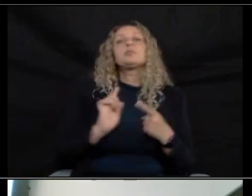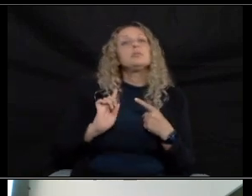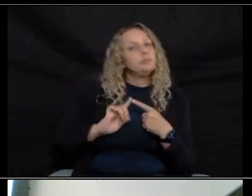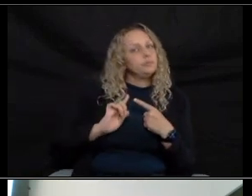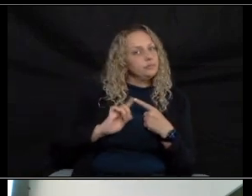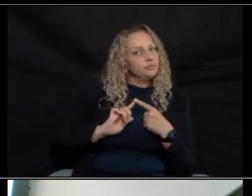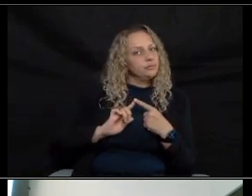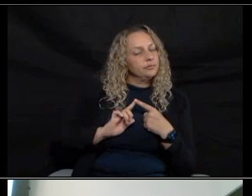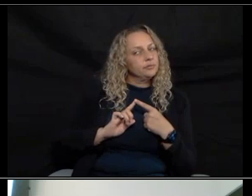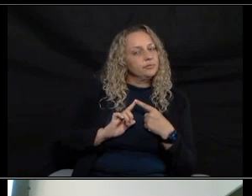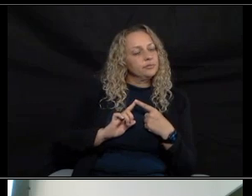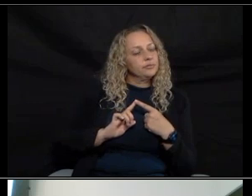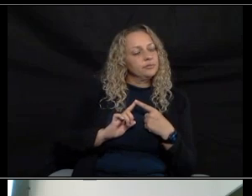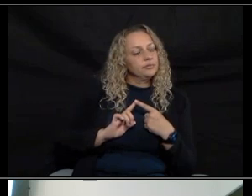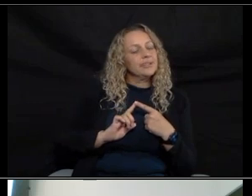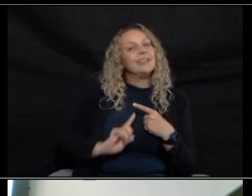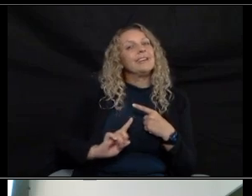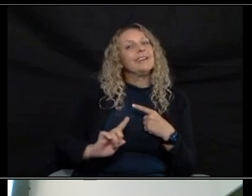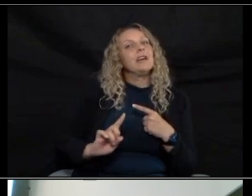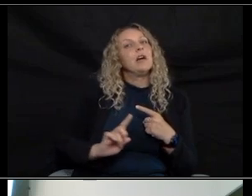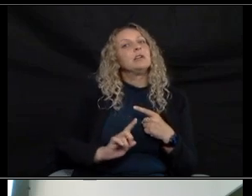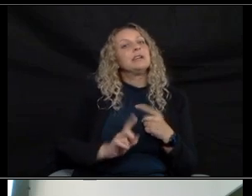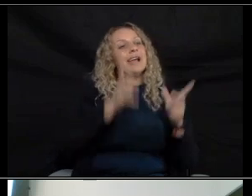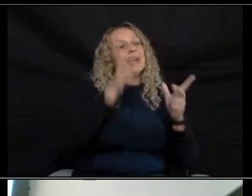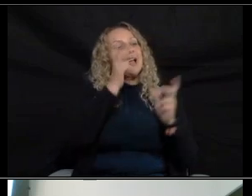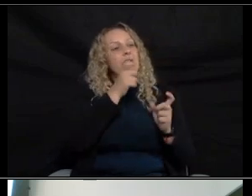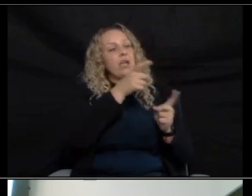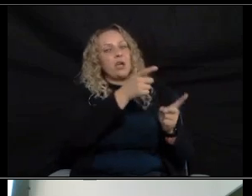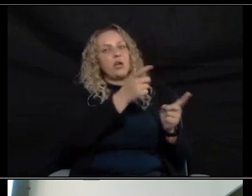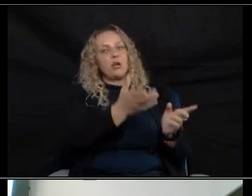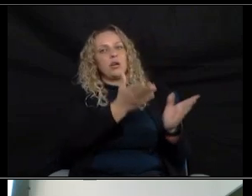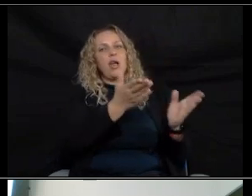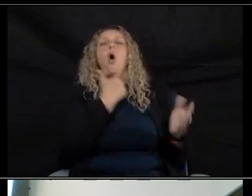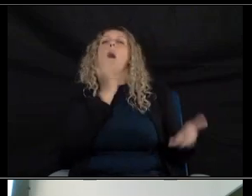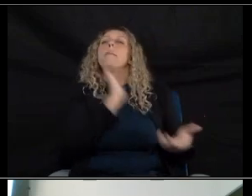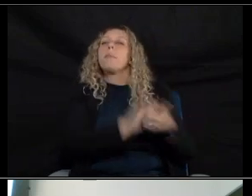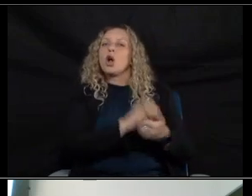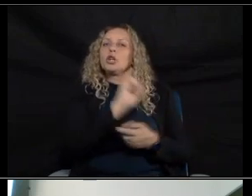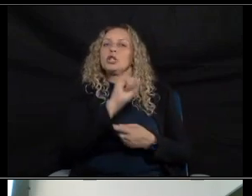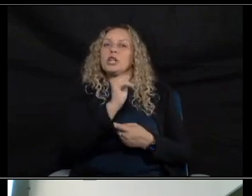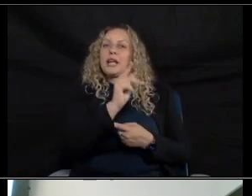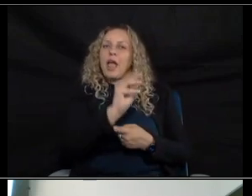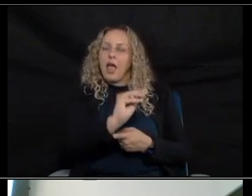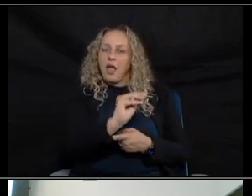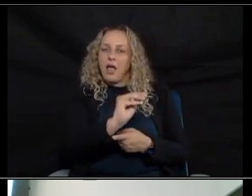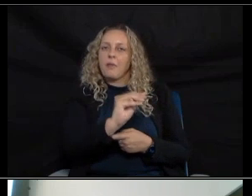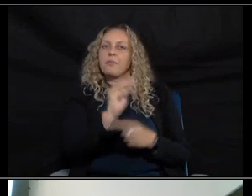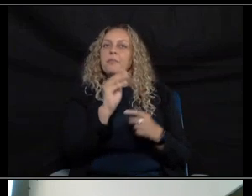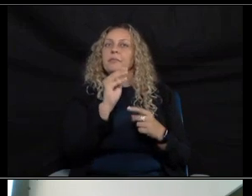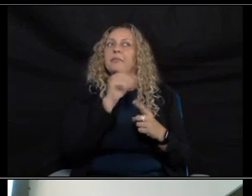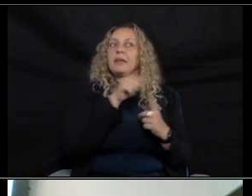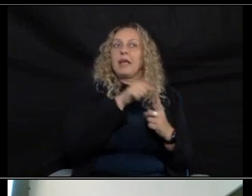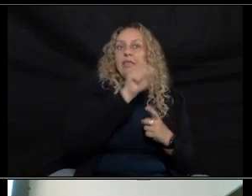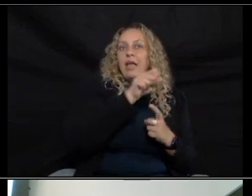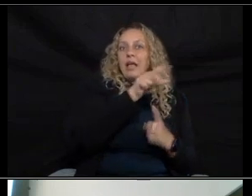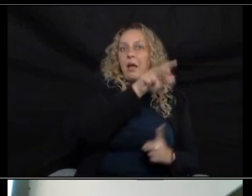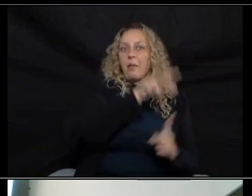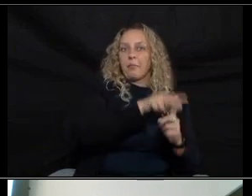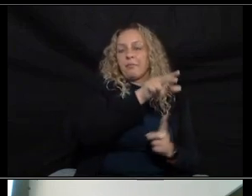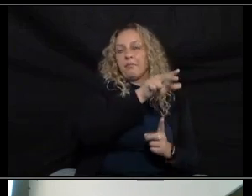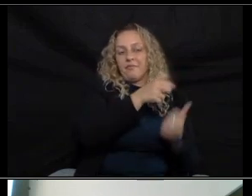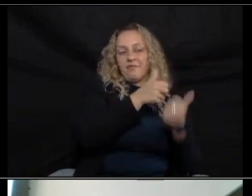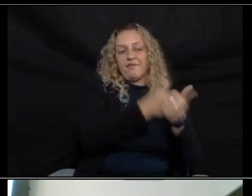is to hear from the applicant here, not the applicant, but our partner, JKM. Either they can comply with the